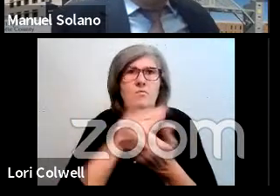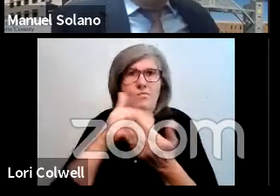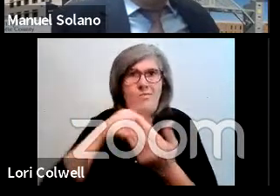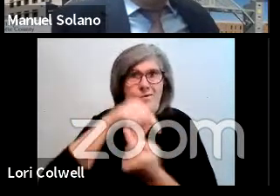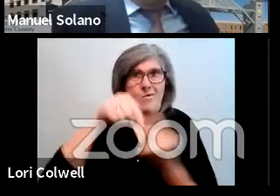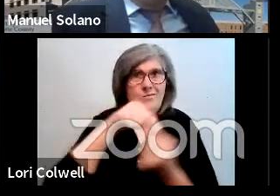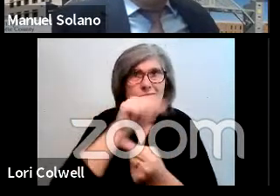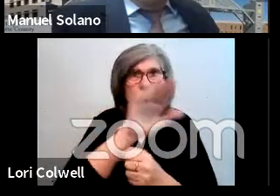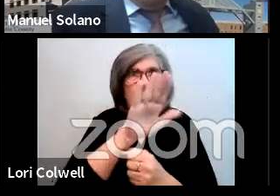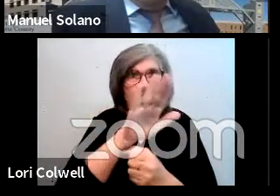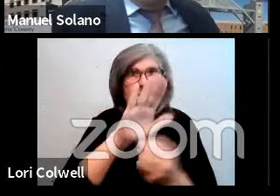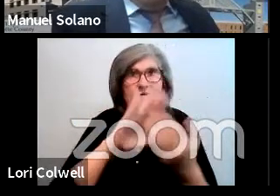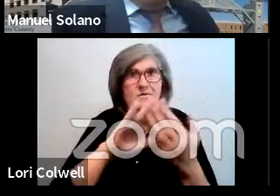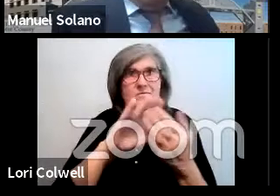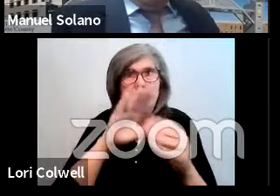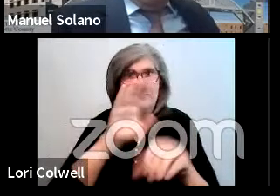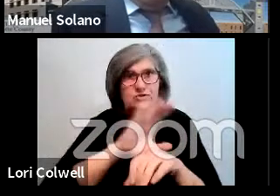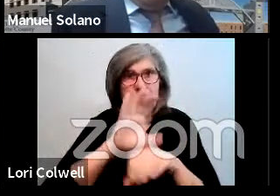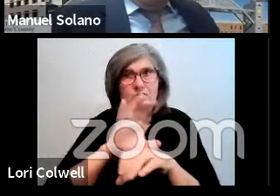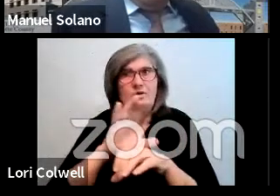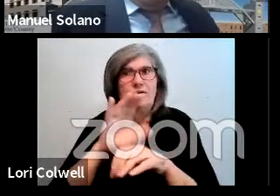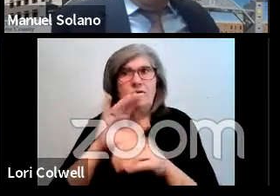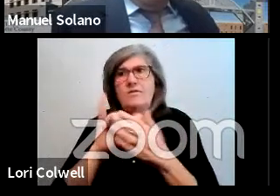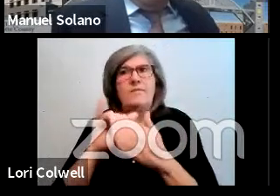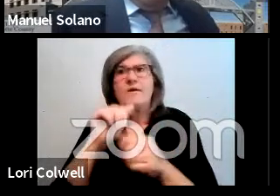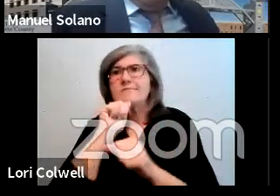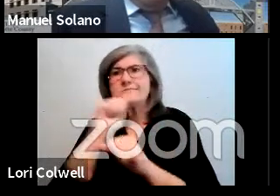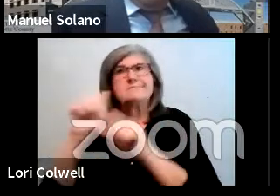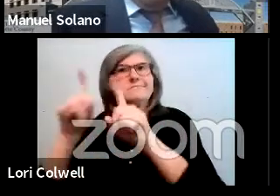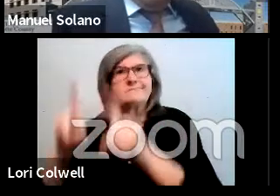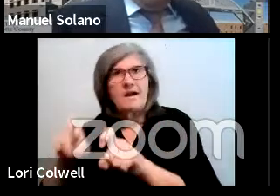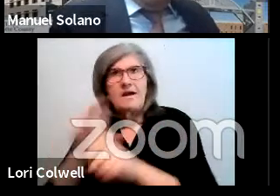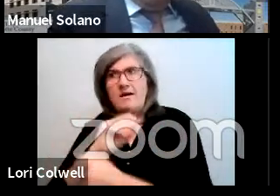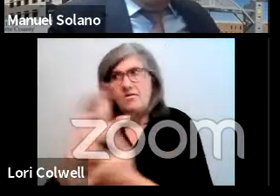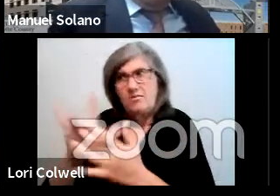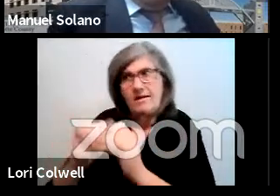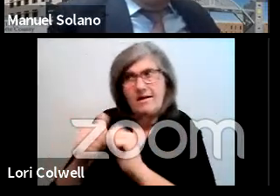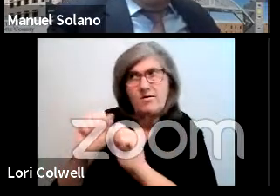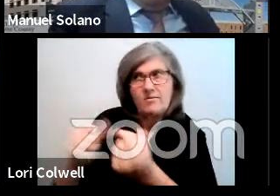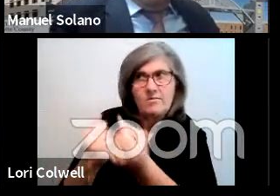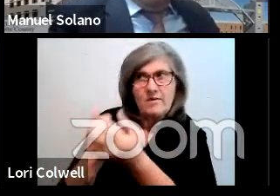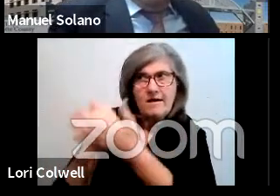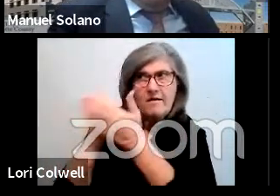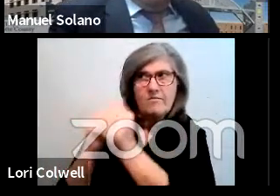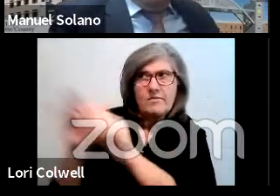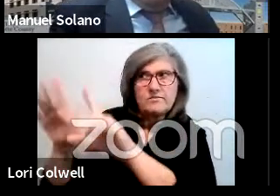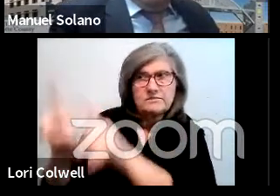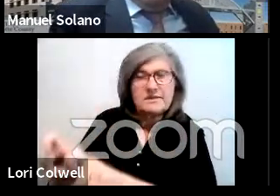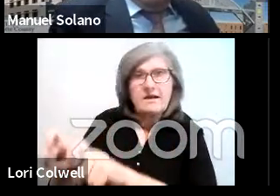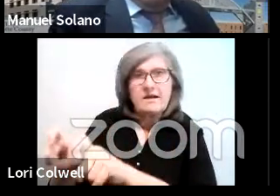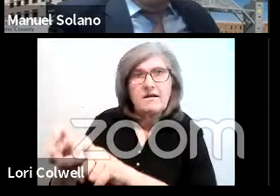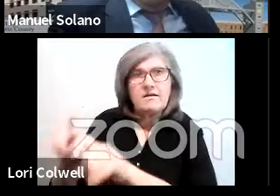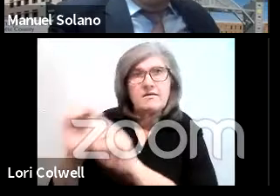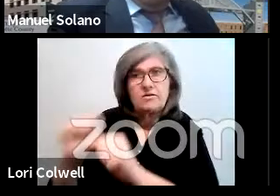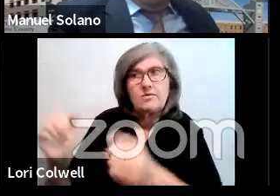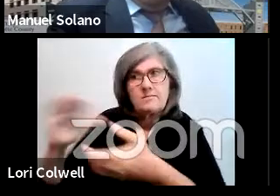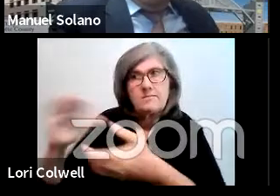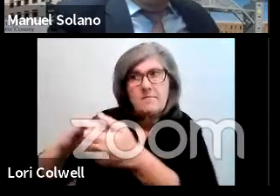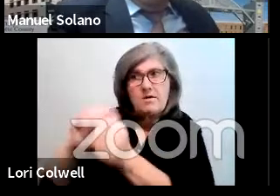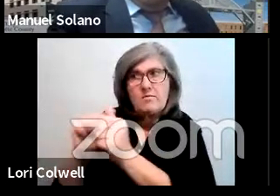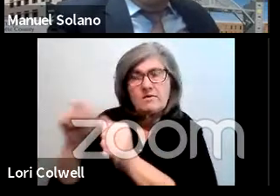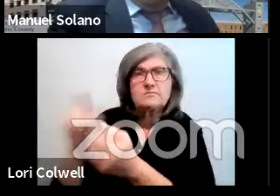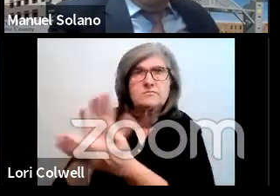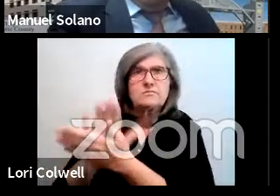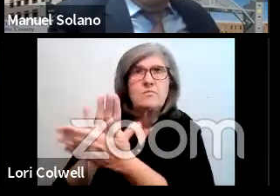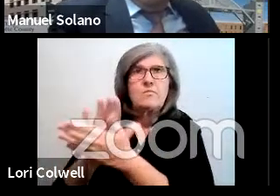them that were not engaging in testing and reaching out to ask how they could help. Could they partner with schools? Could